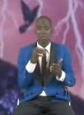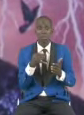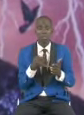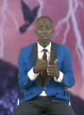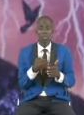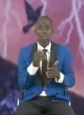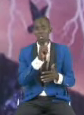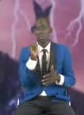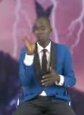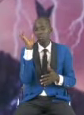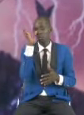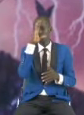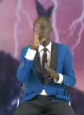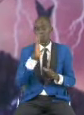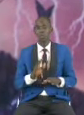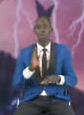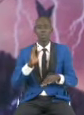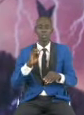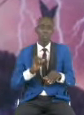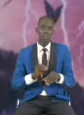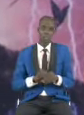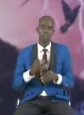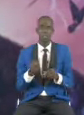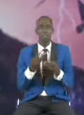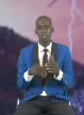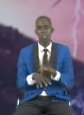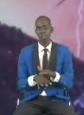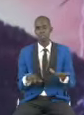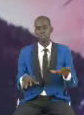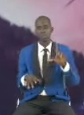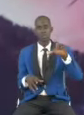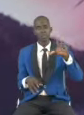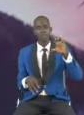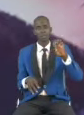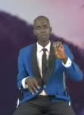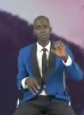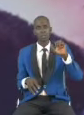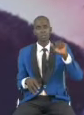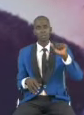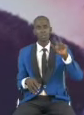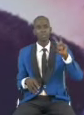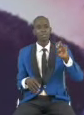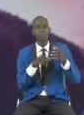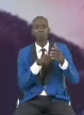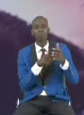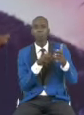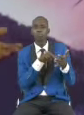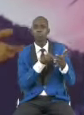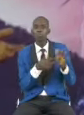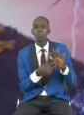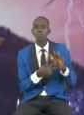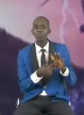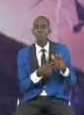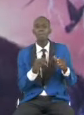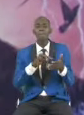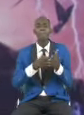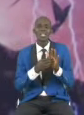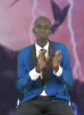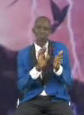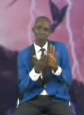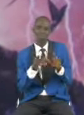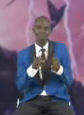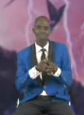born in the land. Leaven is like what we call yeast. When you